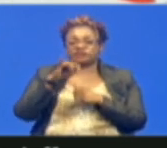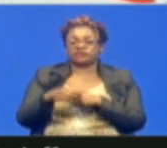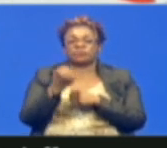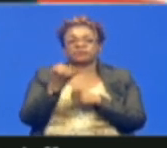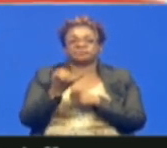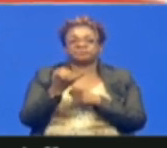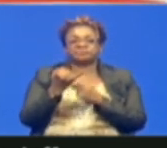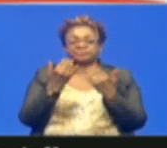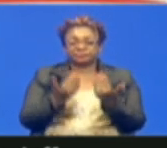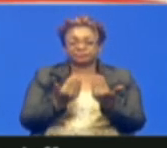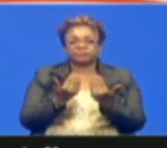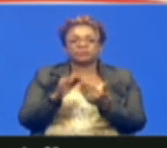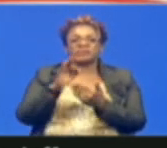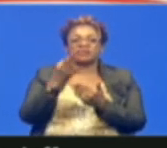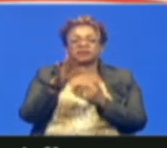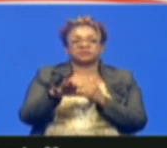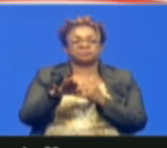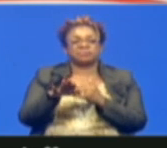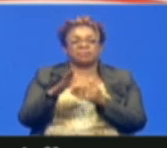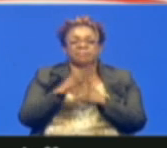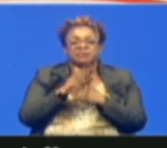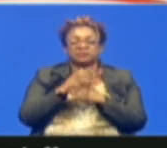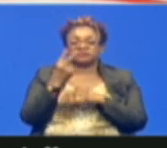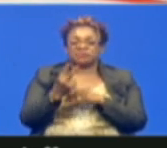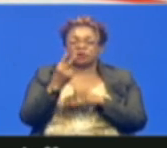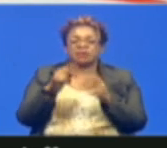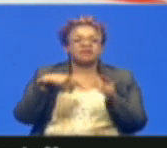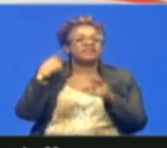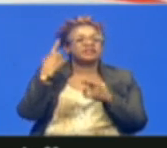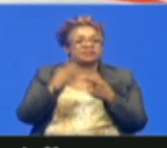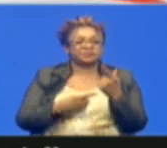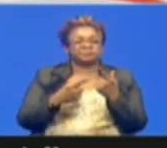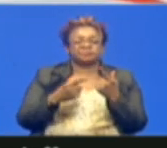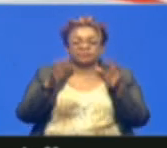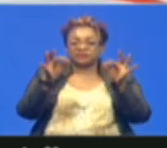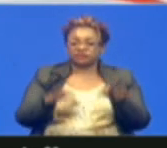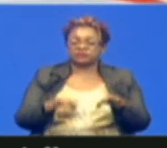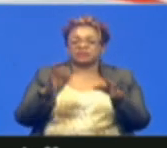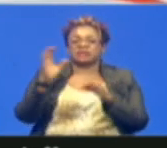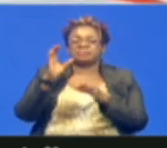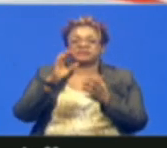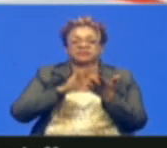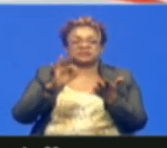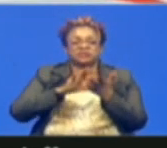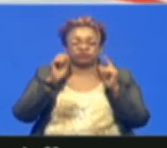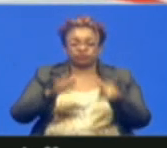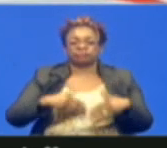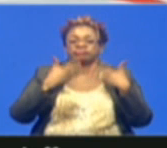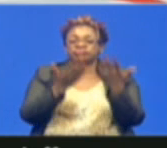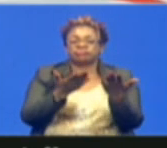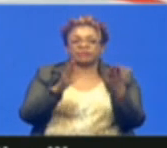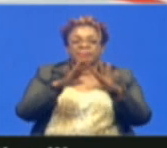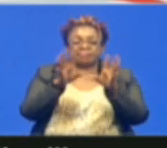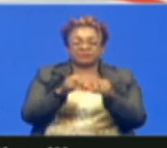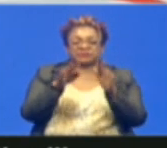the preparation of the budget is that by mid-February each year, the Treasury Cabinet Secretary is expected to table the Budget Policy Statement,